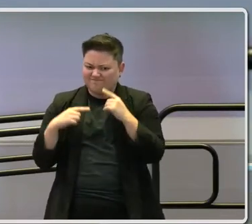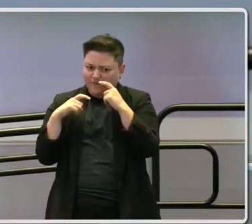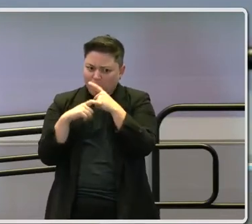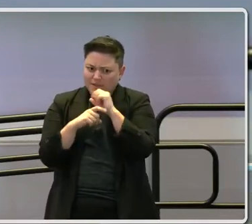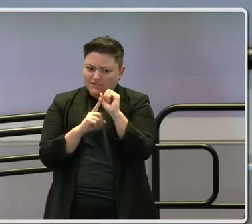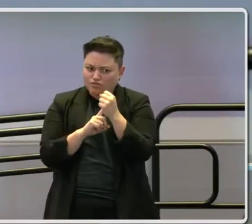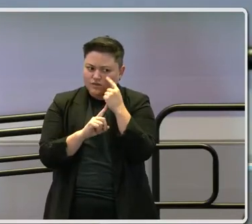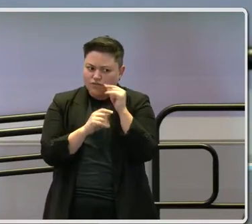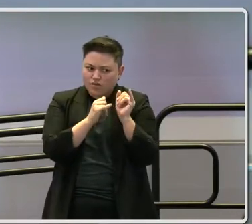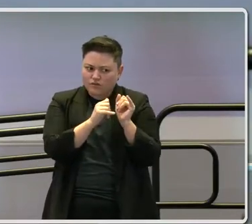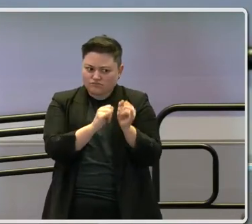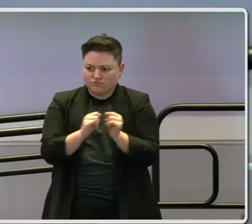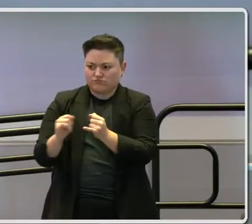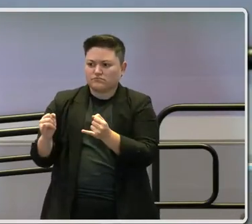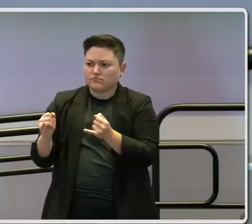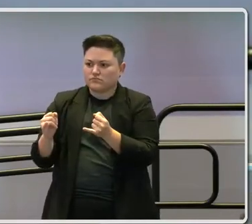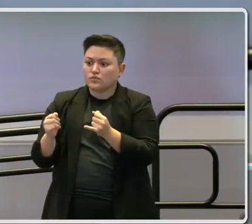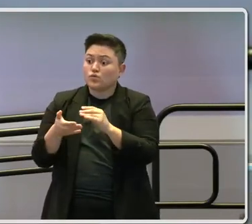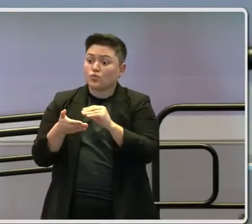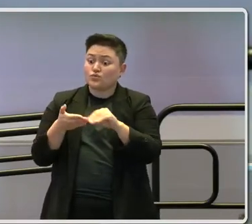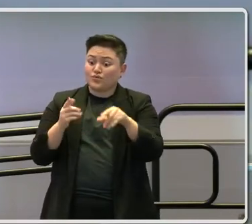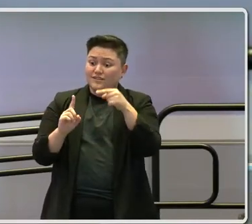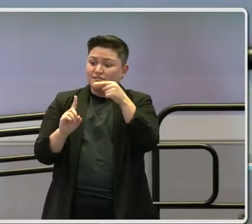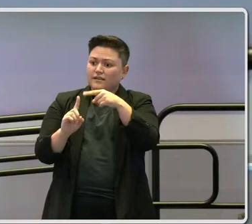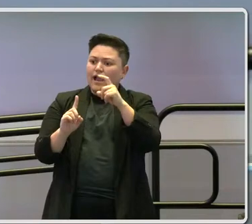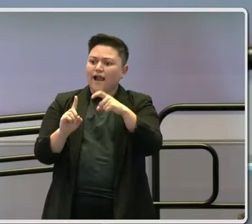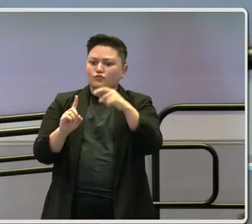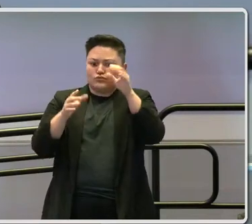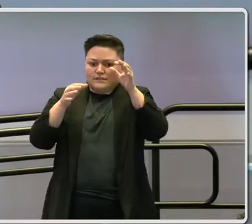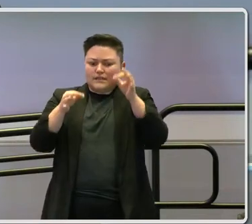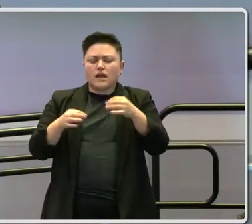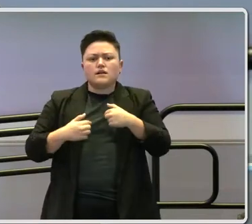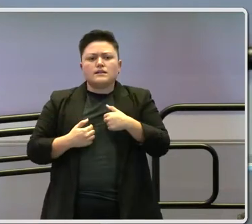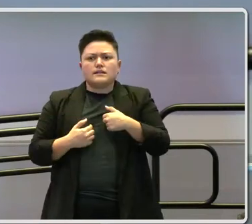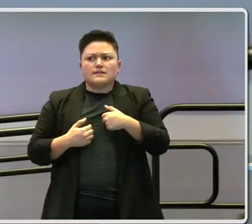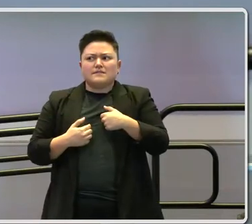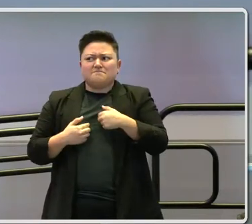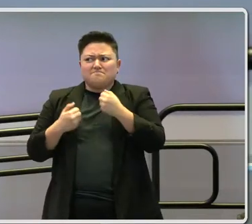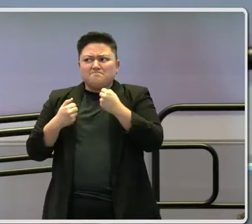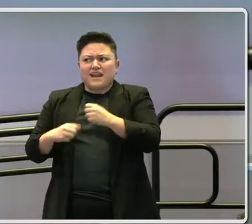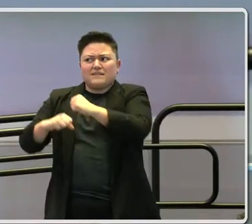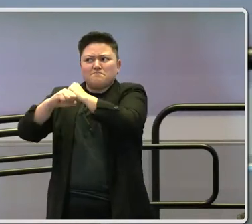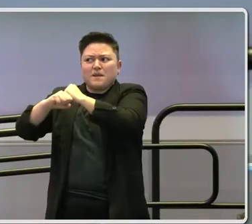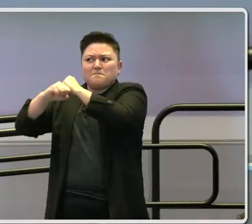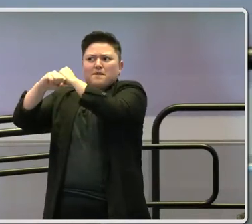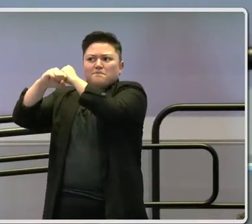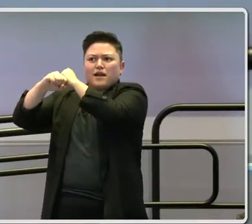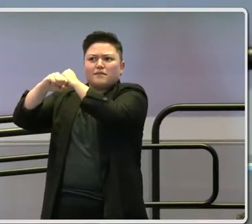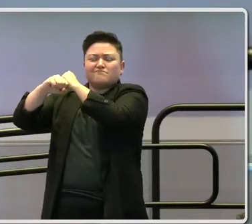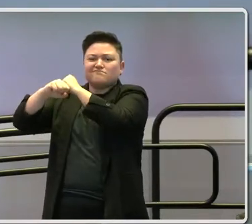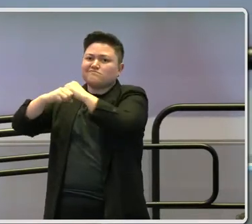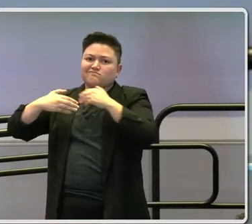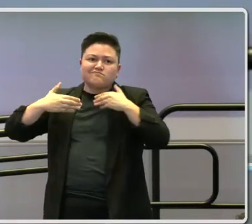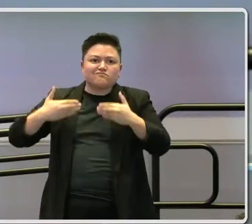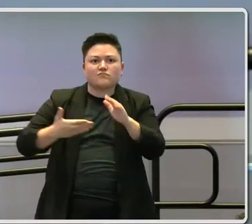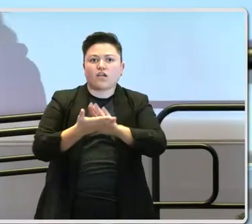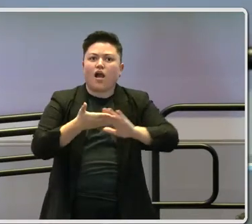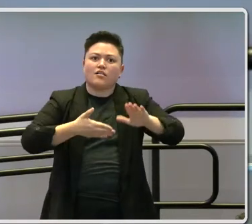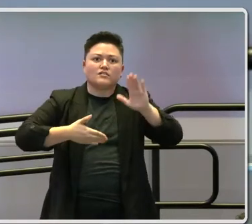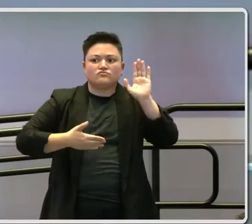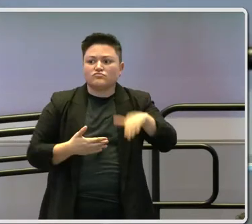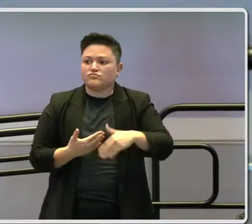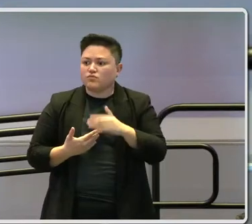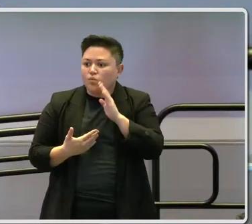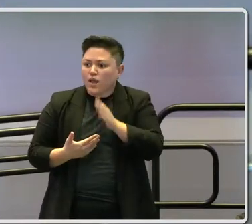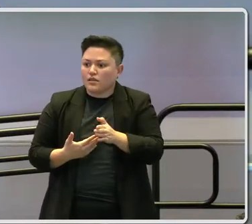may have to make a bold choice to pursue college despite the barriers that they confront. Our system of higher